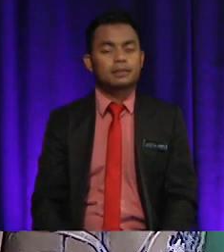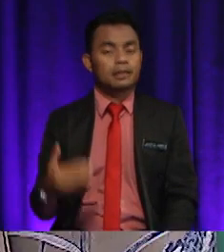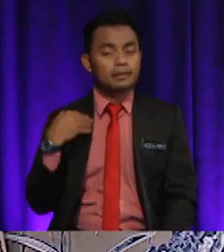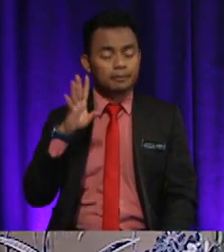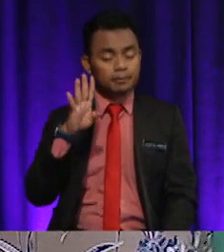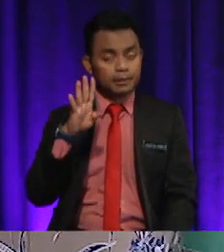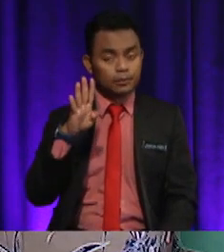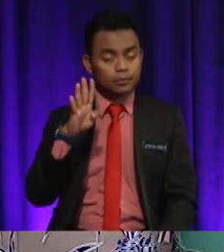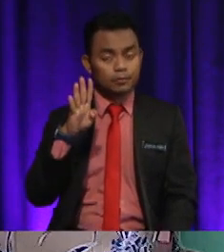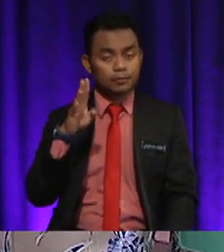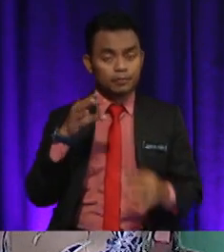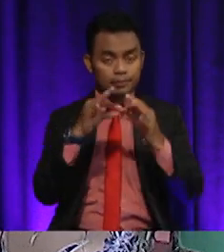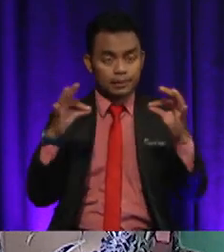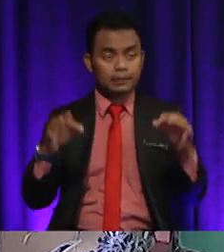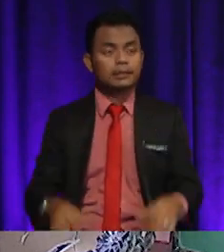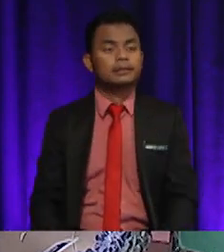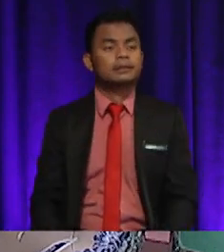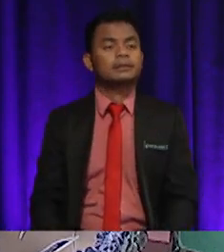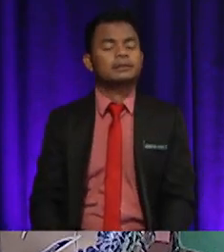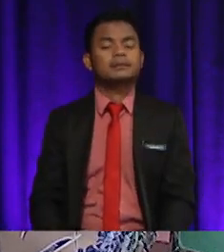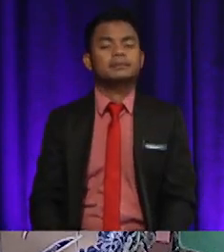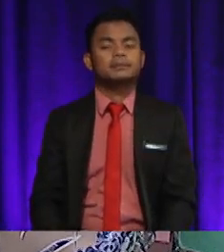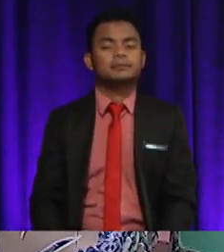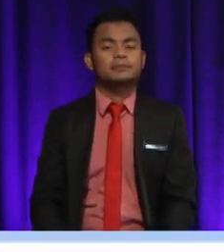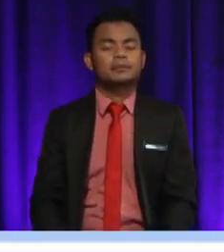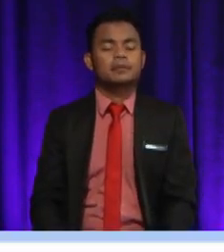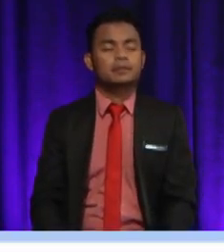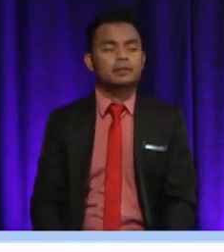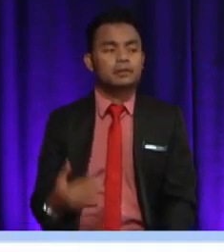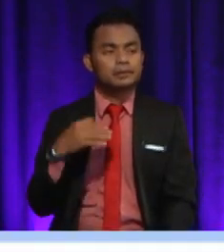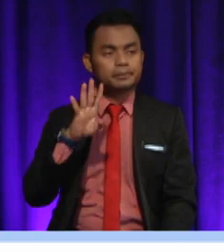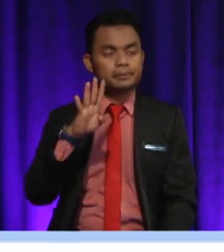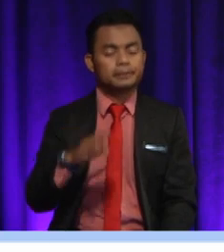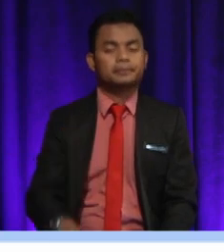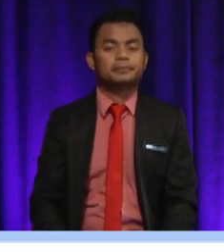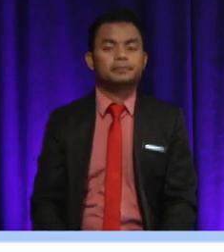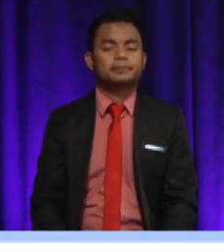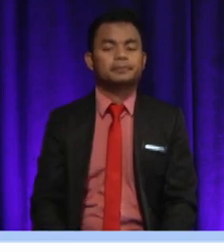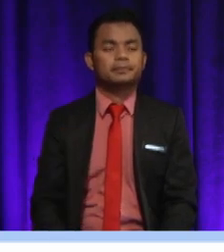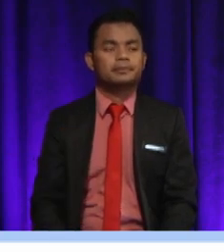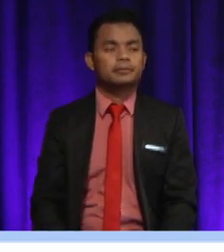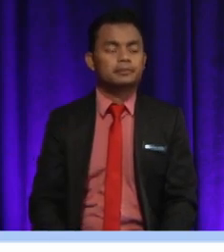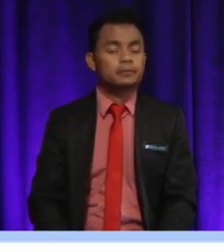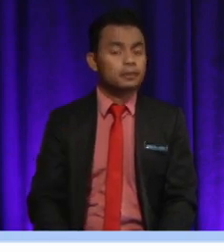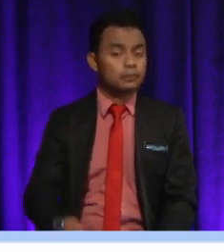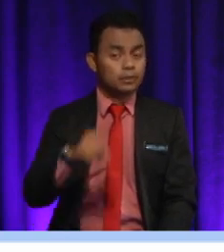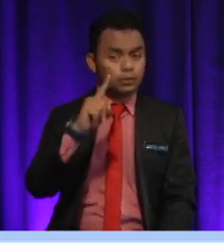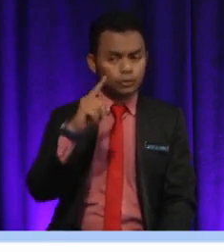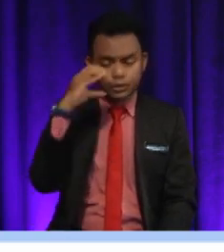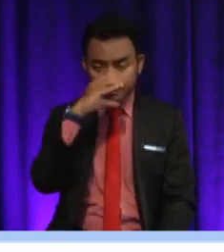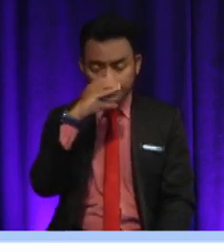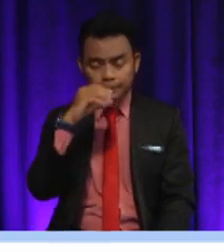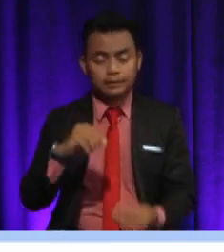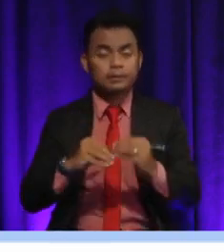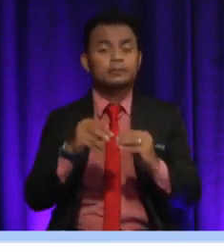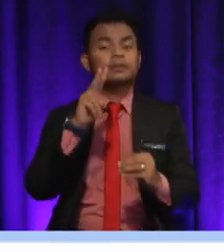as you could see over on the right-hand side, there's 4 words. Number 1, find. Number 2, compare. Number 3,